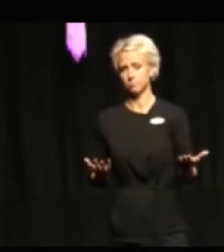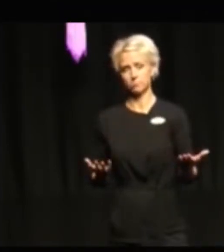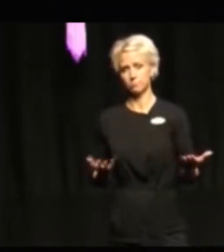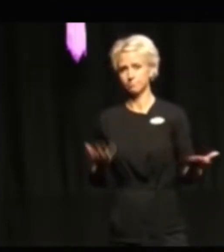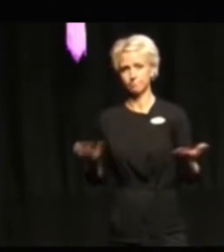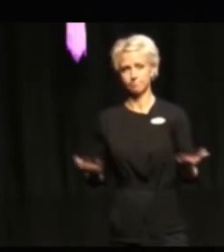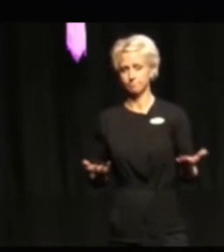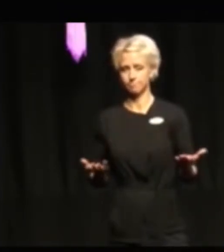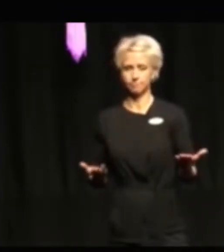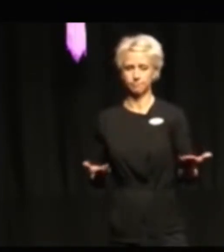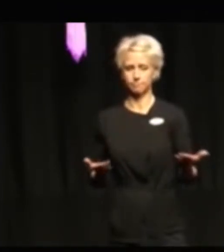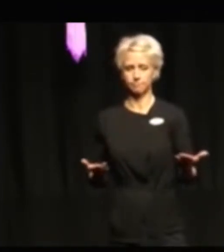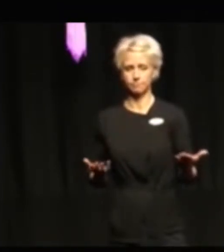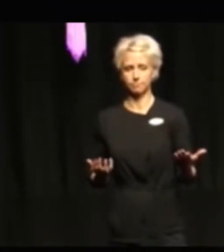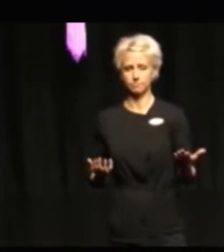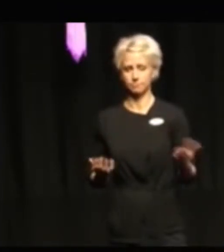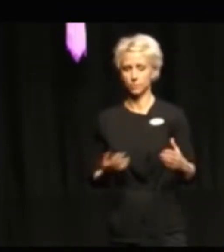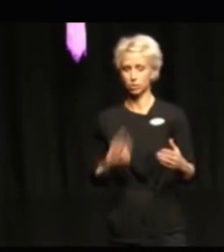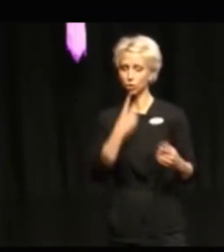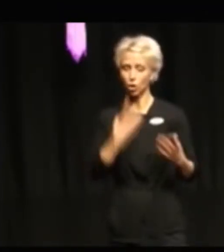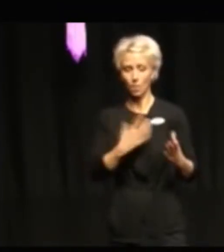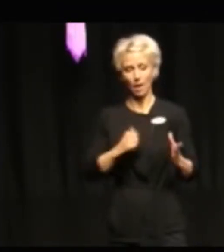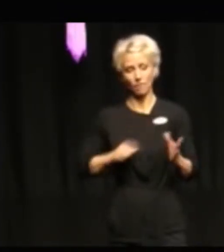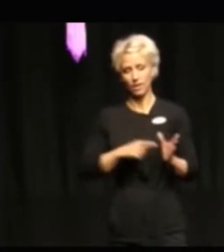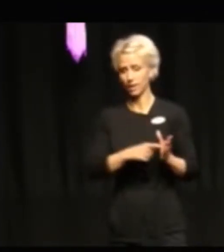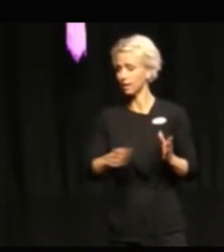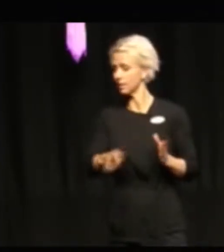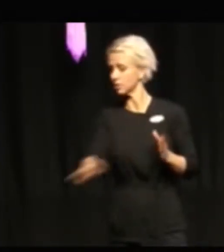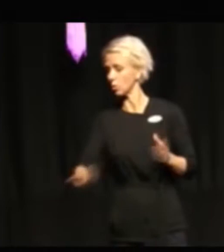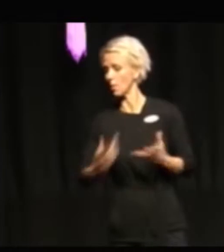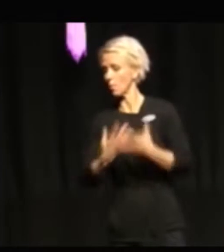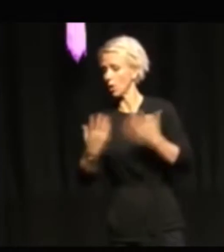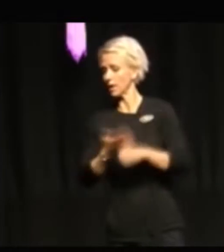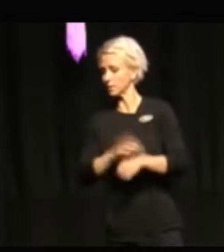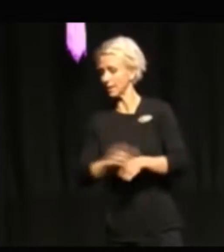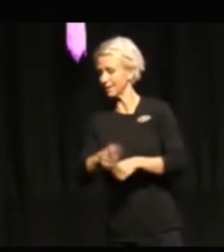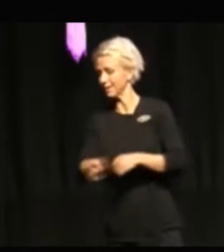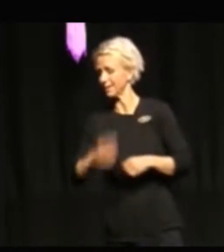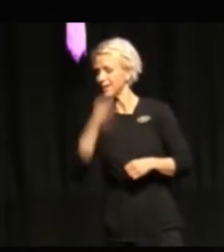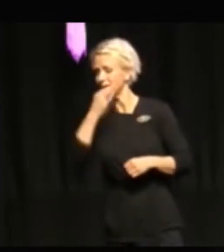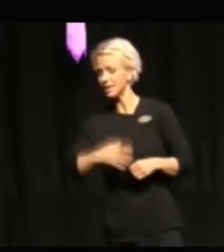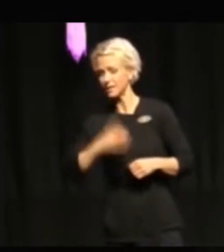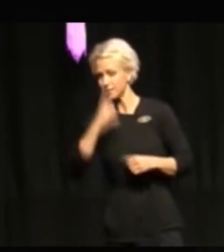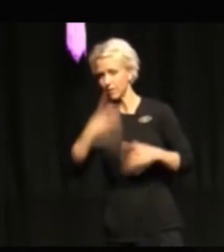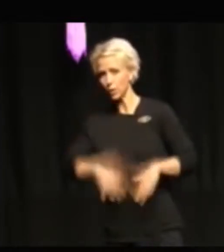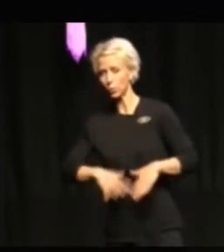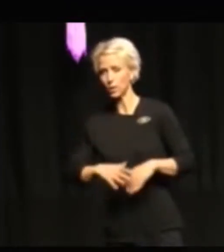this people from losing their homes, and that they also needed to